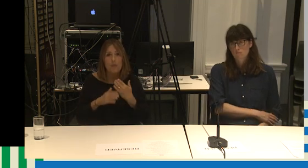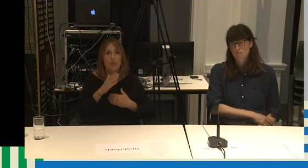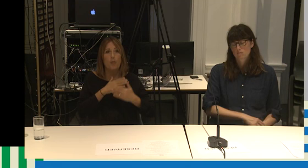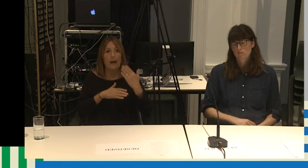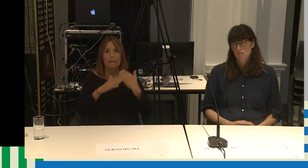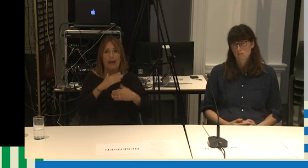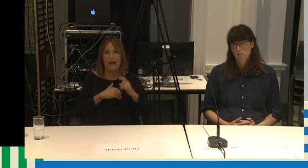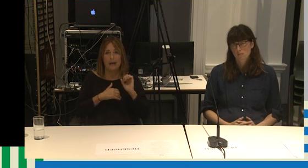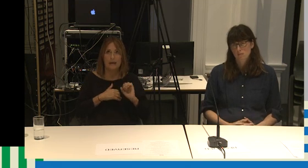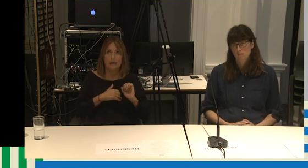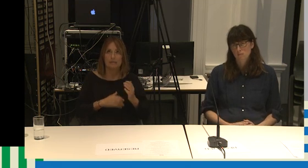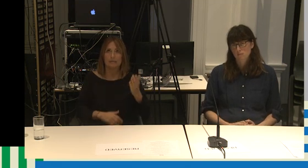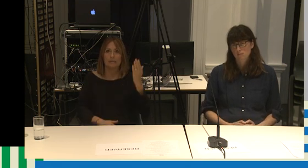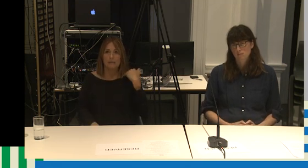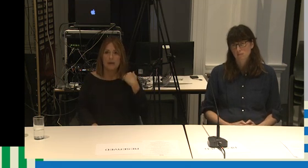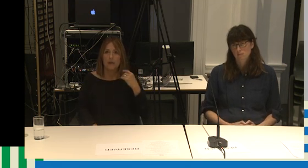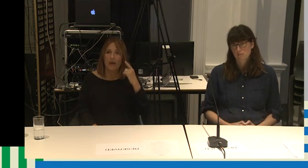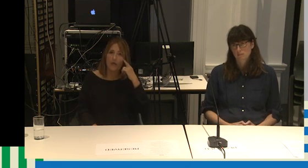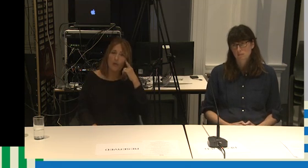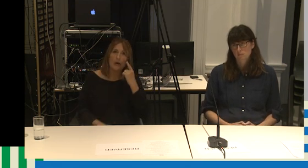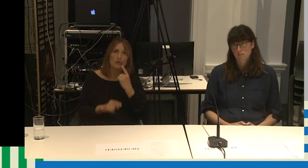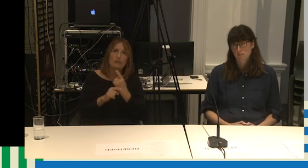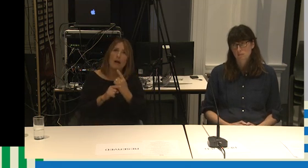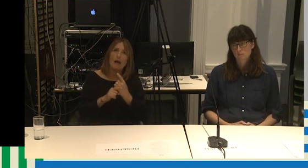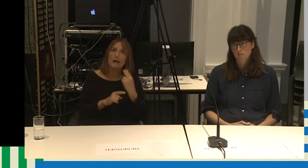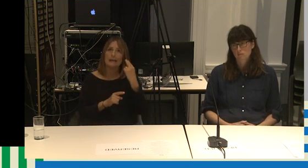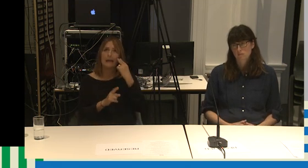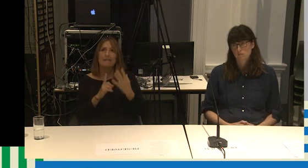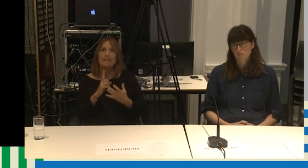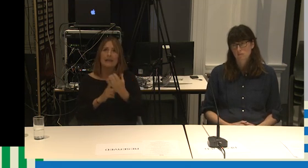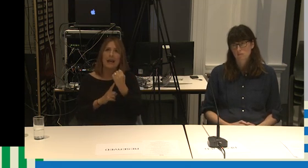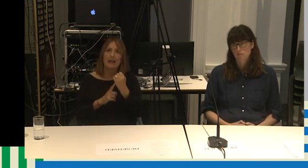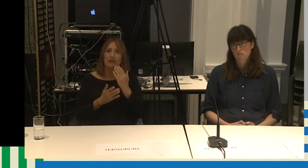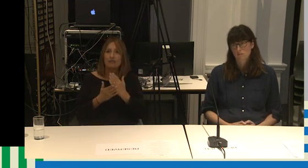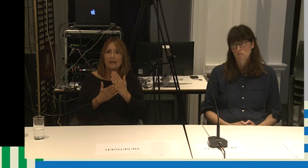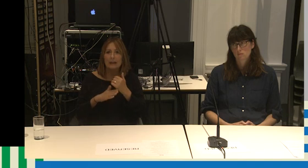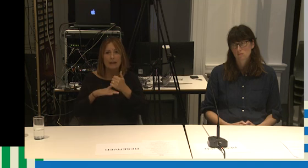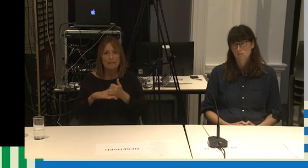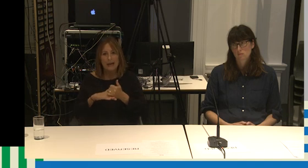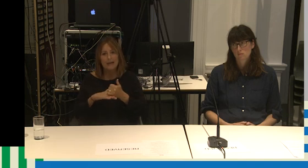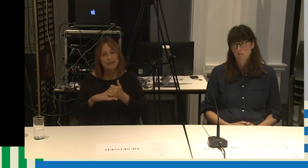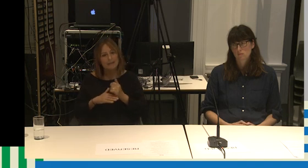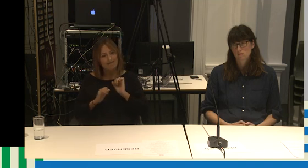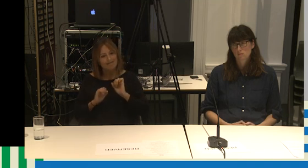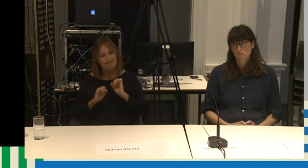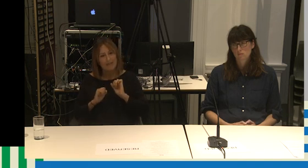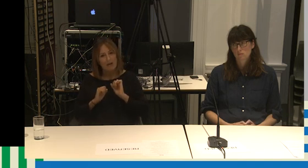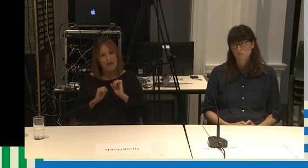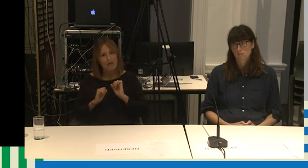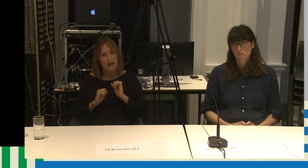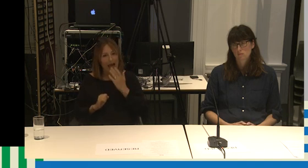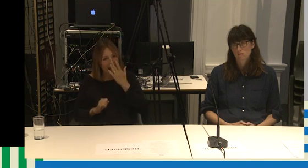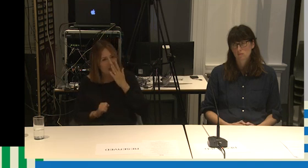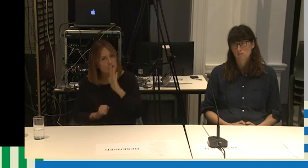in the day when I thought about coining deaf gain, it was primarily based on an idea of an attitudinal gain